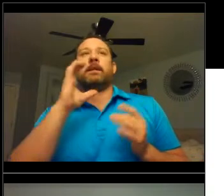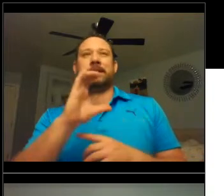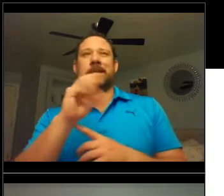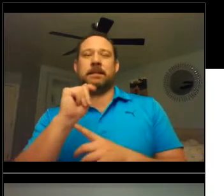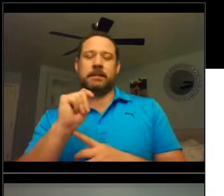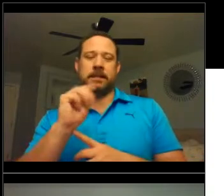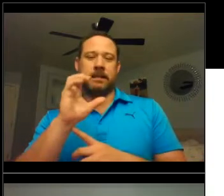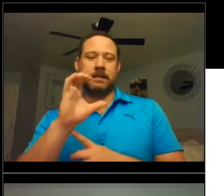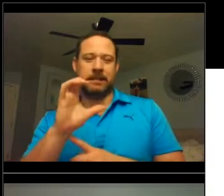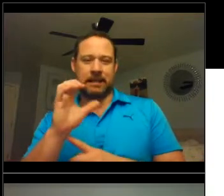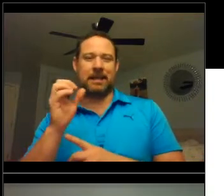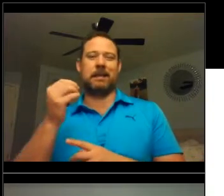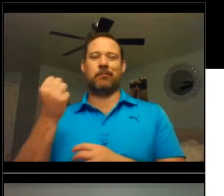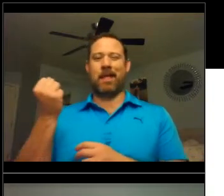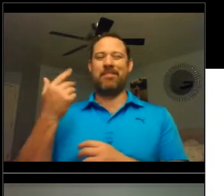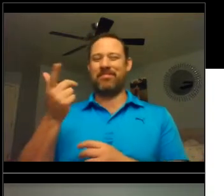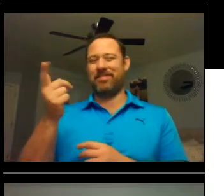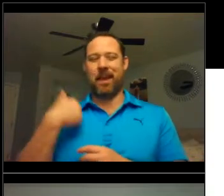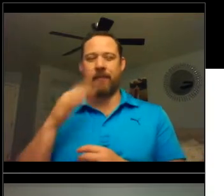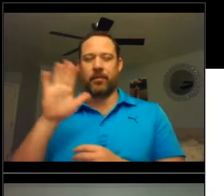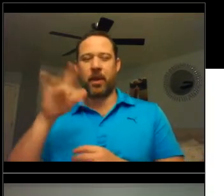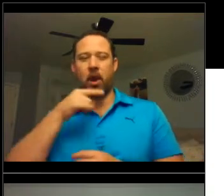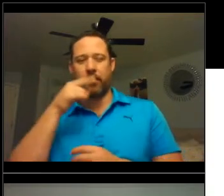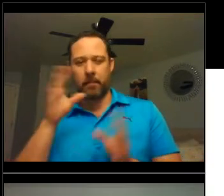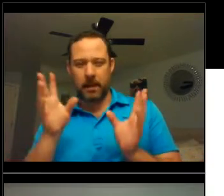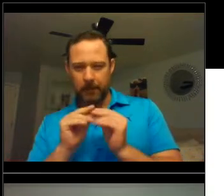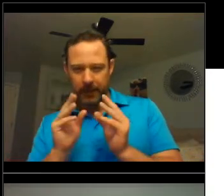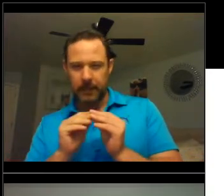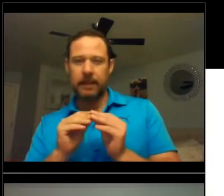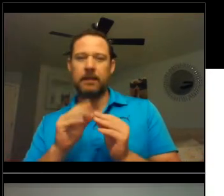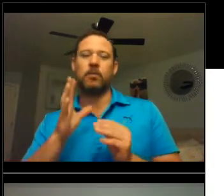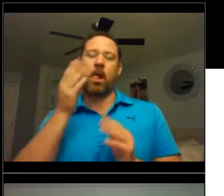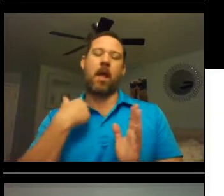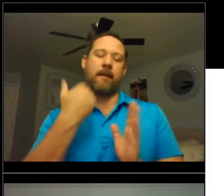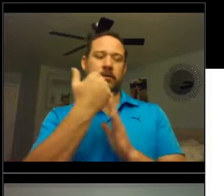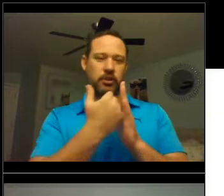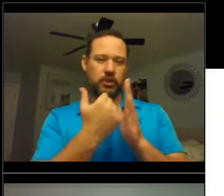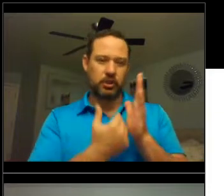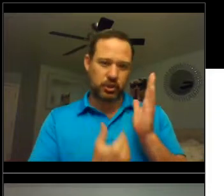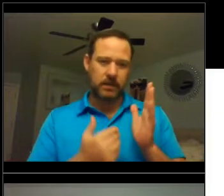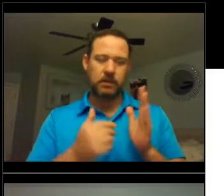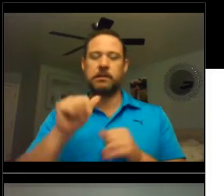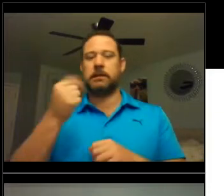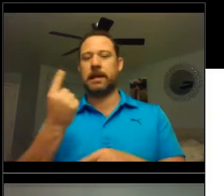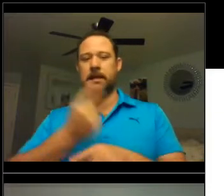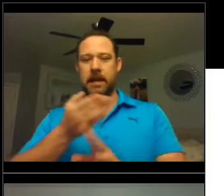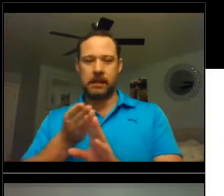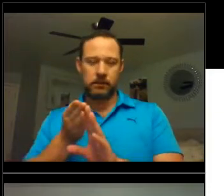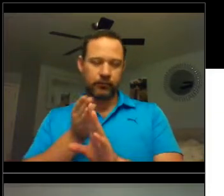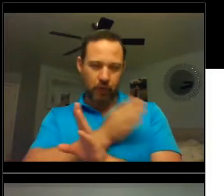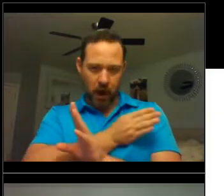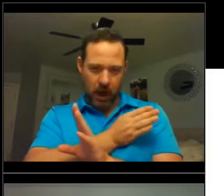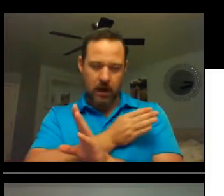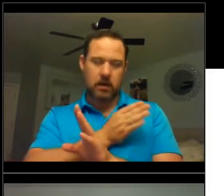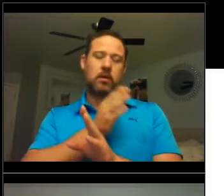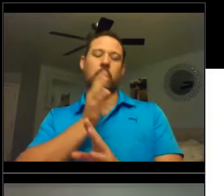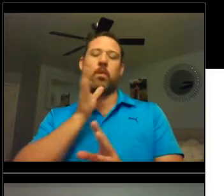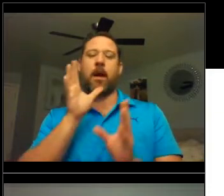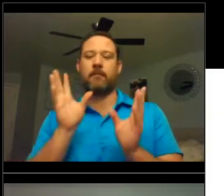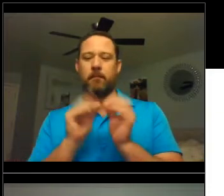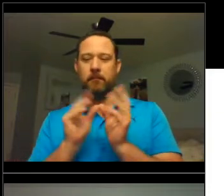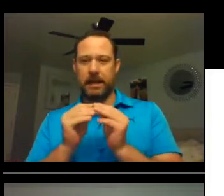Commission holds public meetings. They will have agendas posted 10 days in advance. We will have meeting